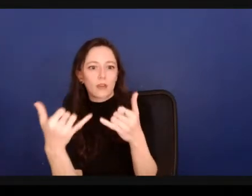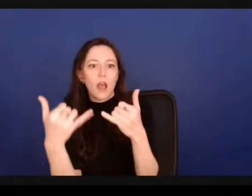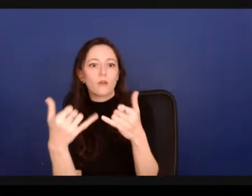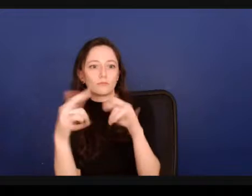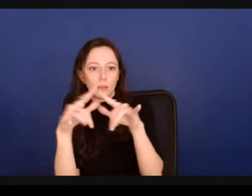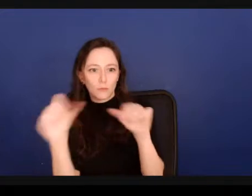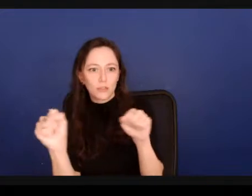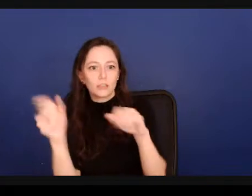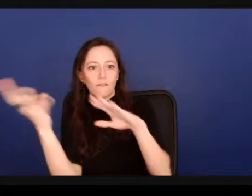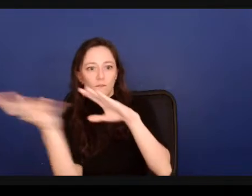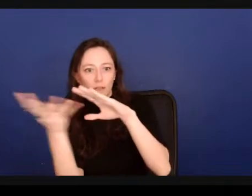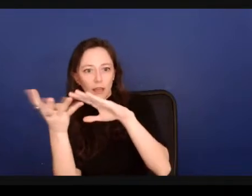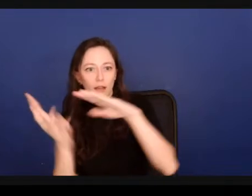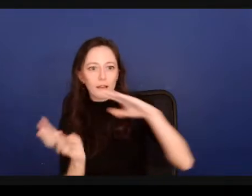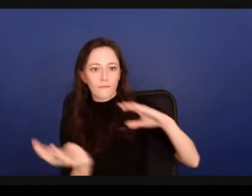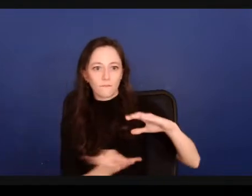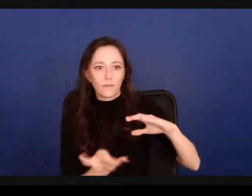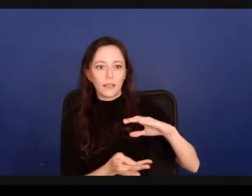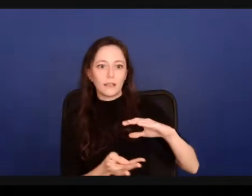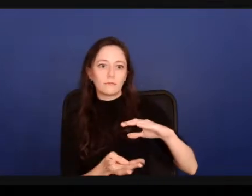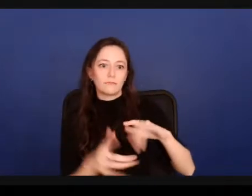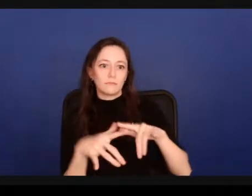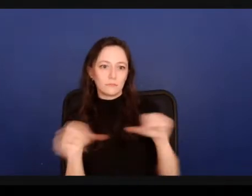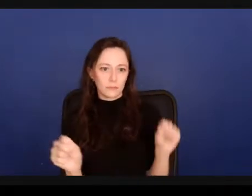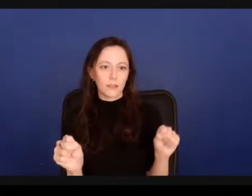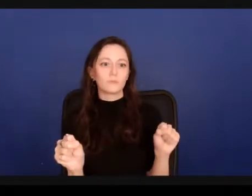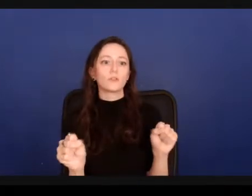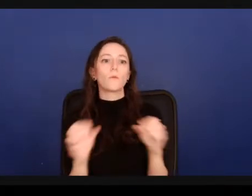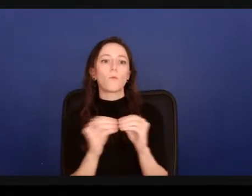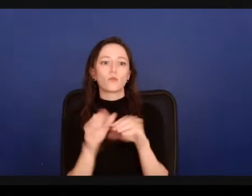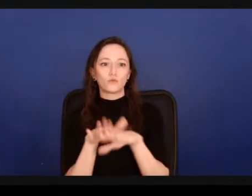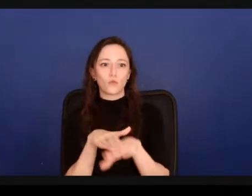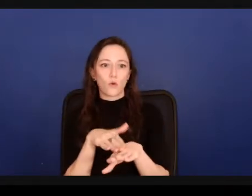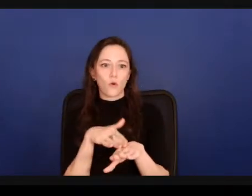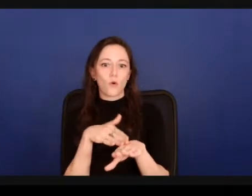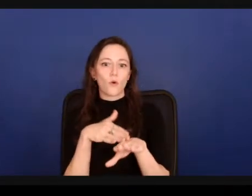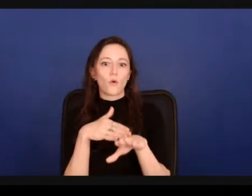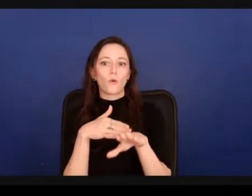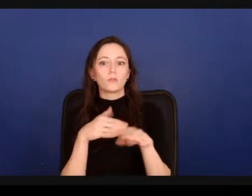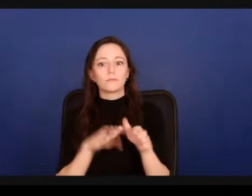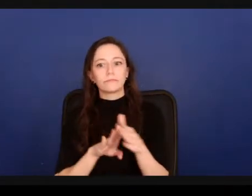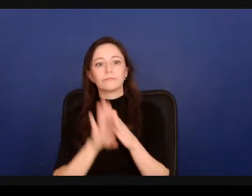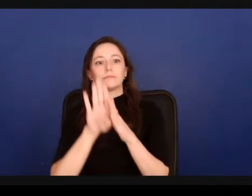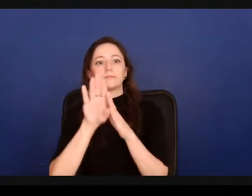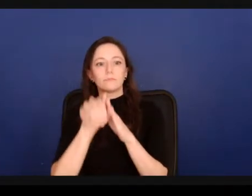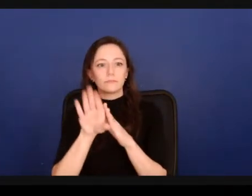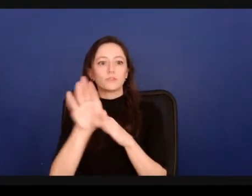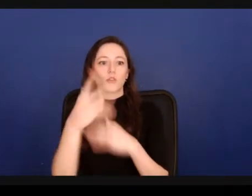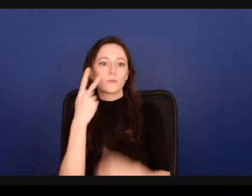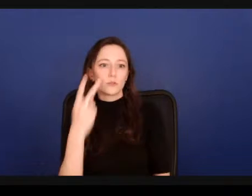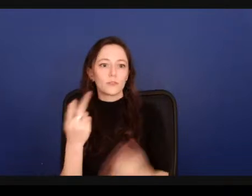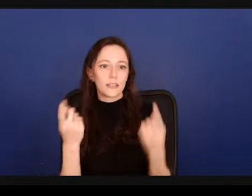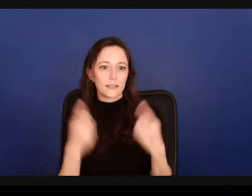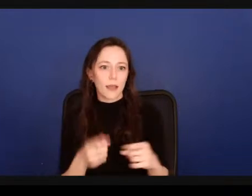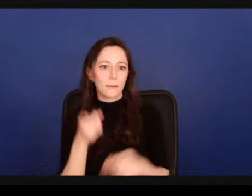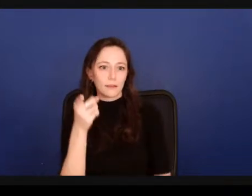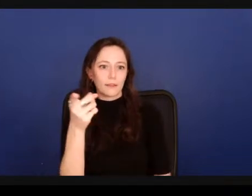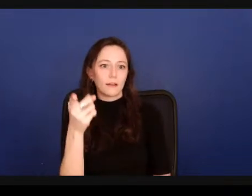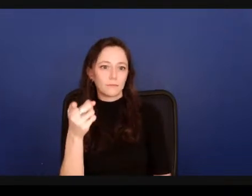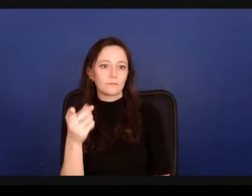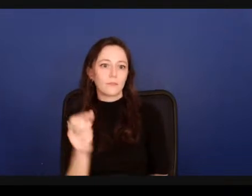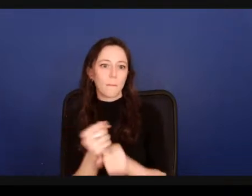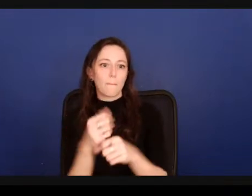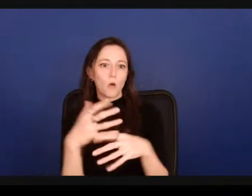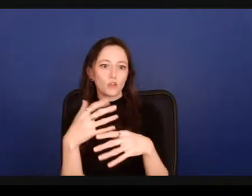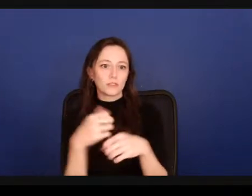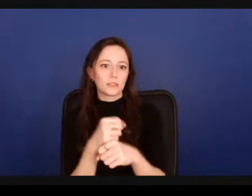up the summit. It's relieving in the southwest rift, building up the summit, relieving, build up, relieve, build up. And so that's what you see going on with the pulsing at